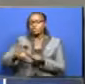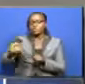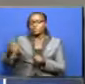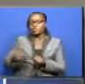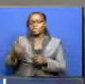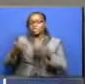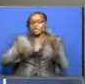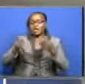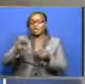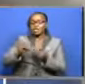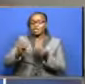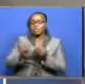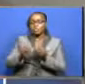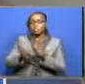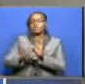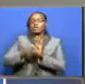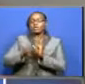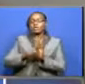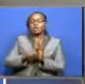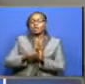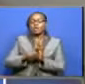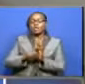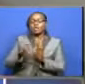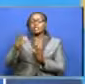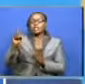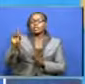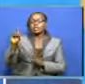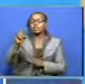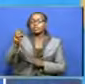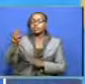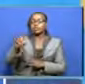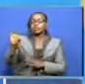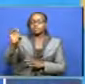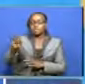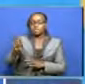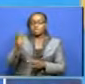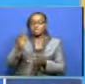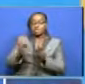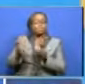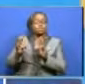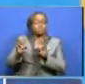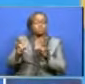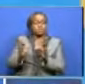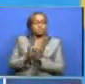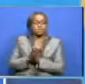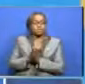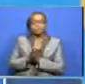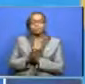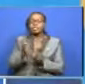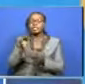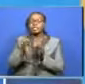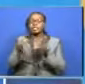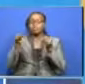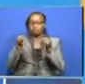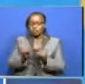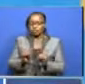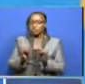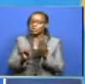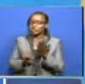of acquiring the required doses once the vaccine is ready. Even if the earlier trial may have to